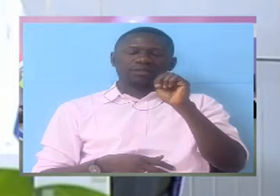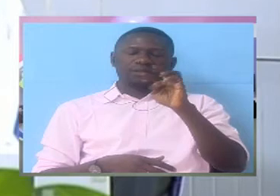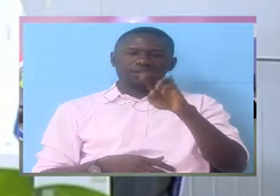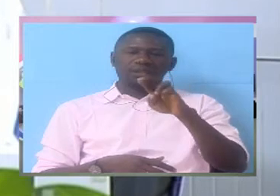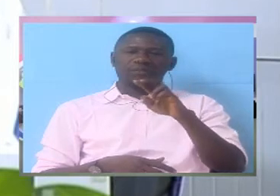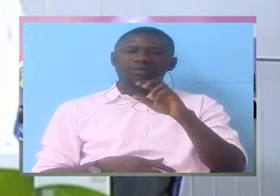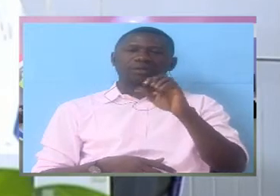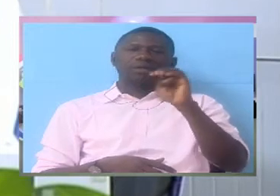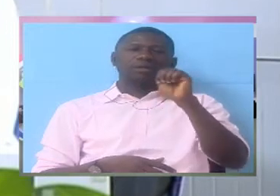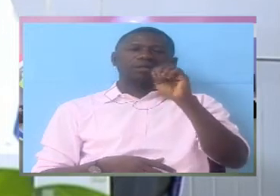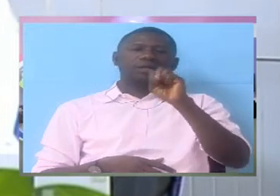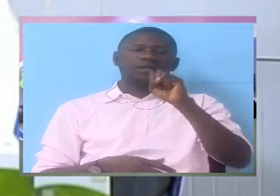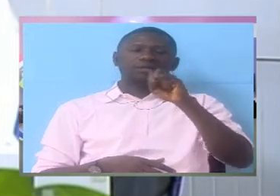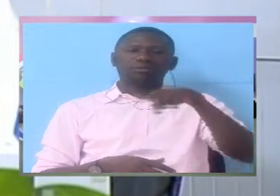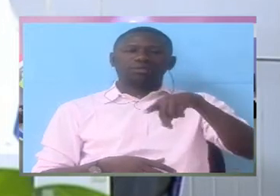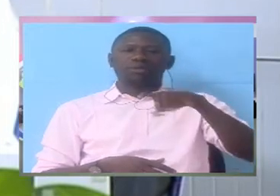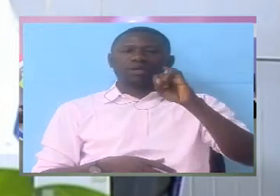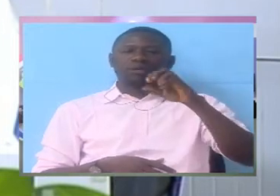espionage.